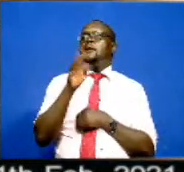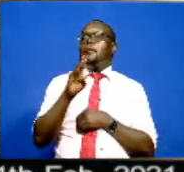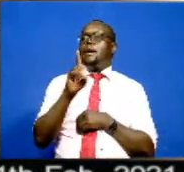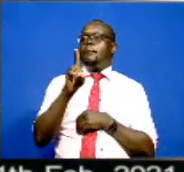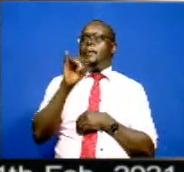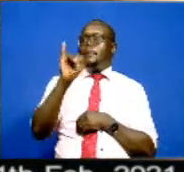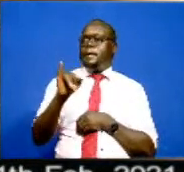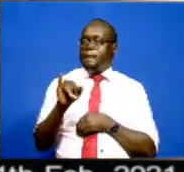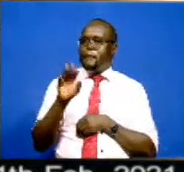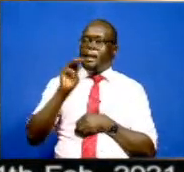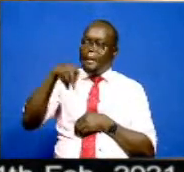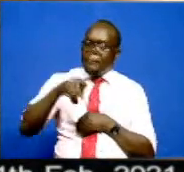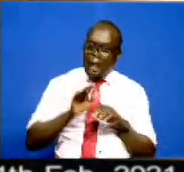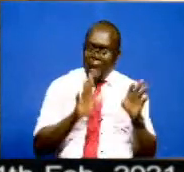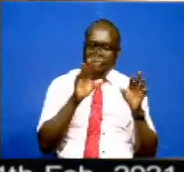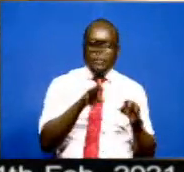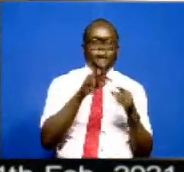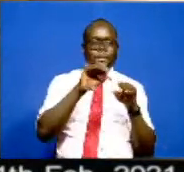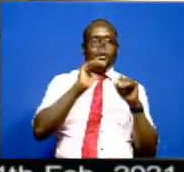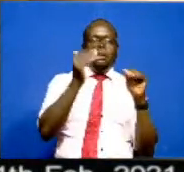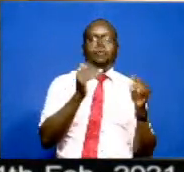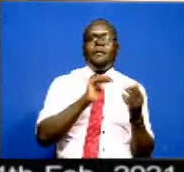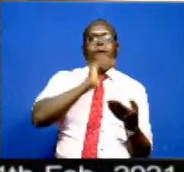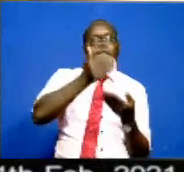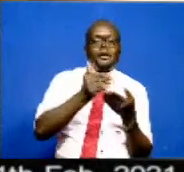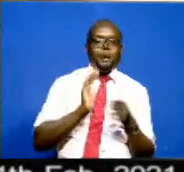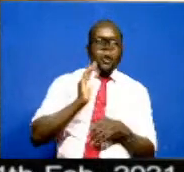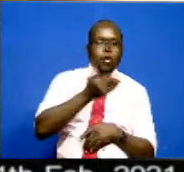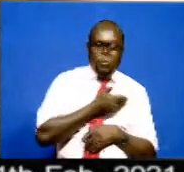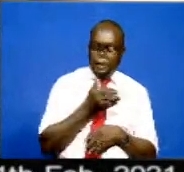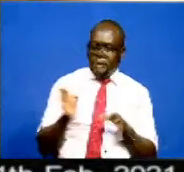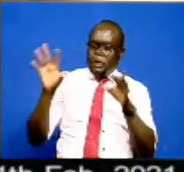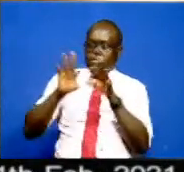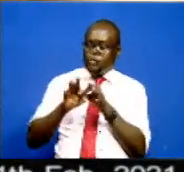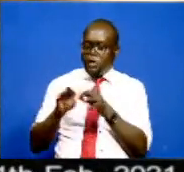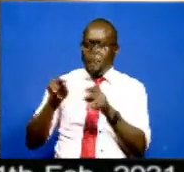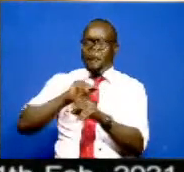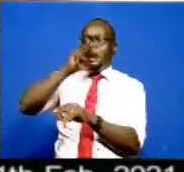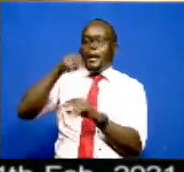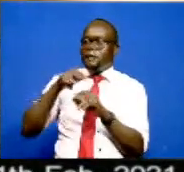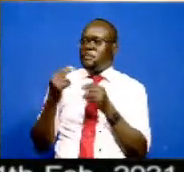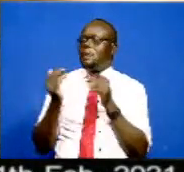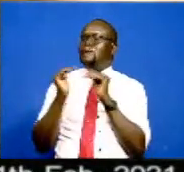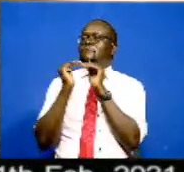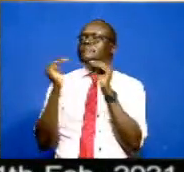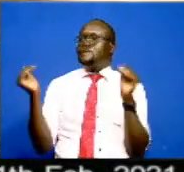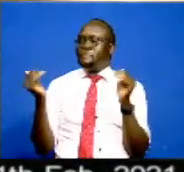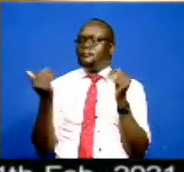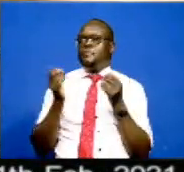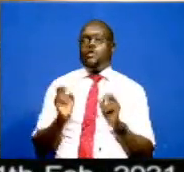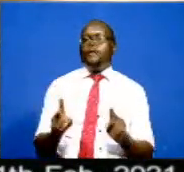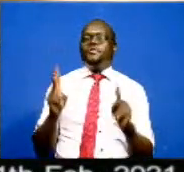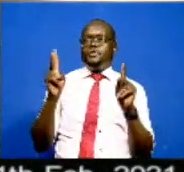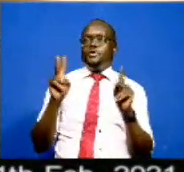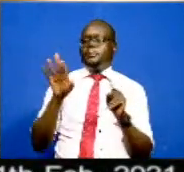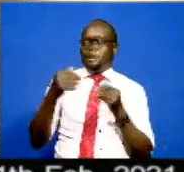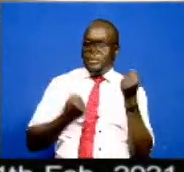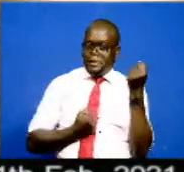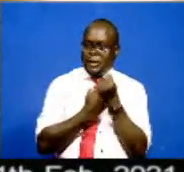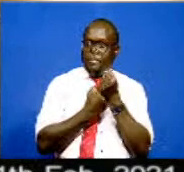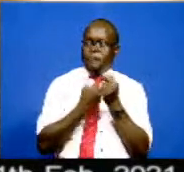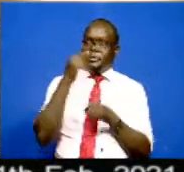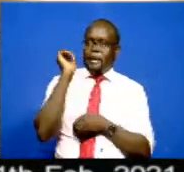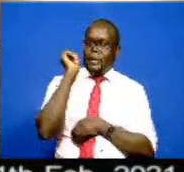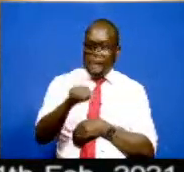Tepo, MP, to move from the Special Funds Accounts Committee to the Committee on National Cohesion and Equal Opportunity. Will as many as that opinion